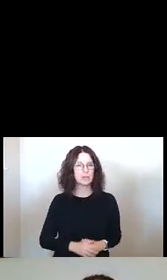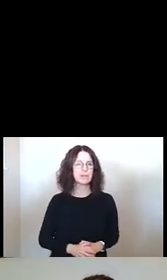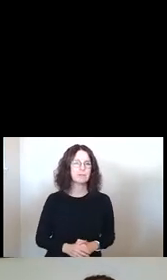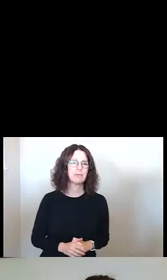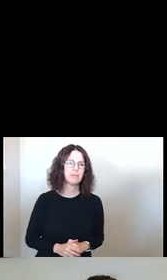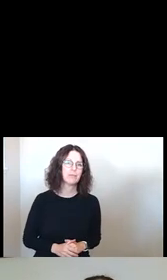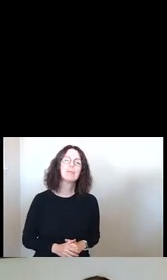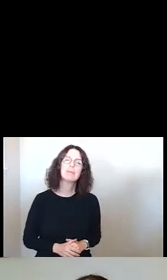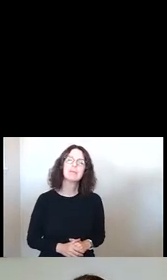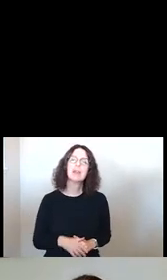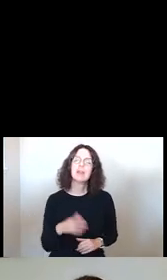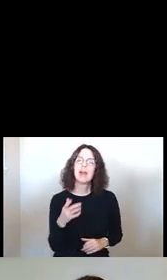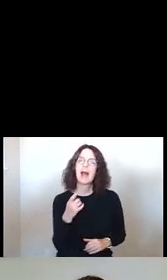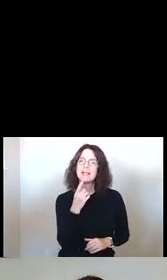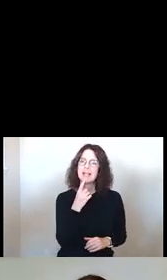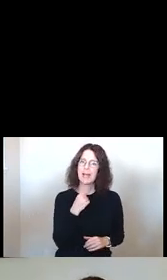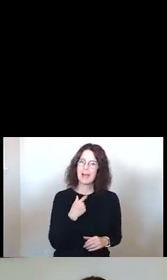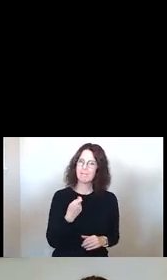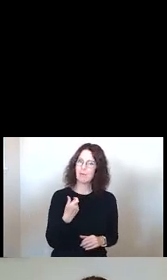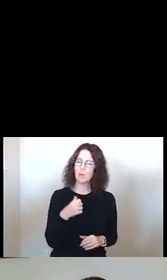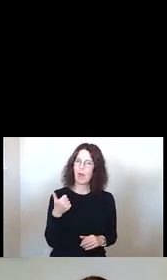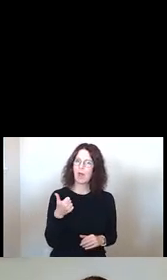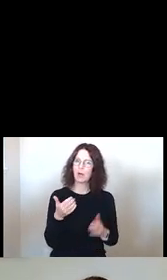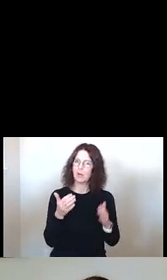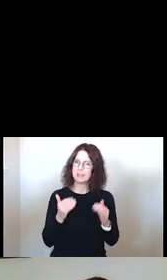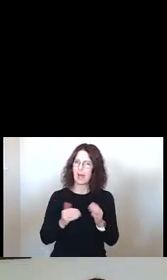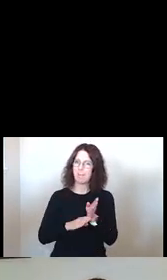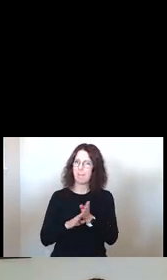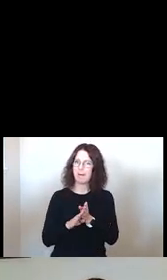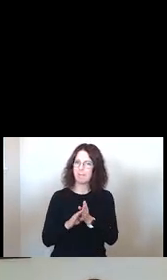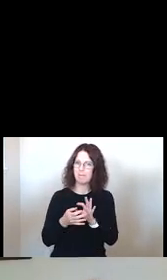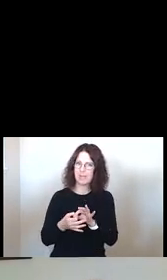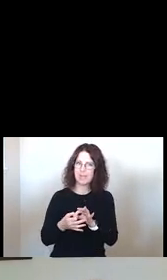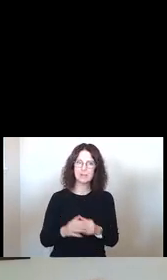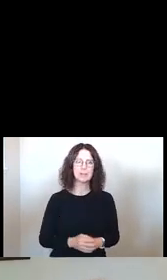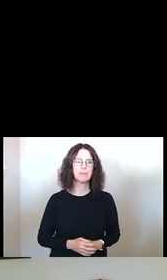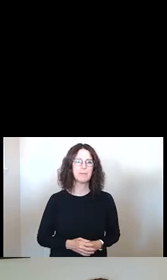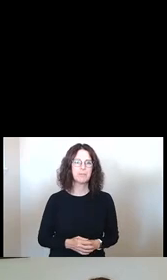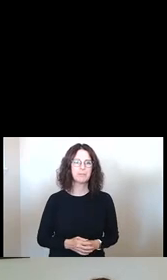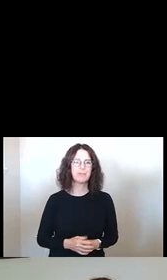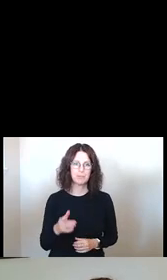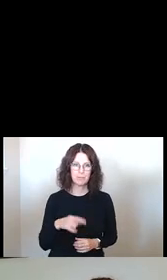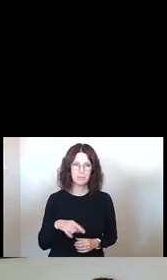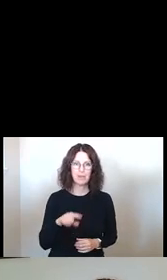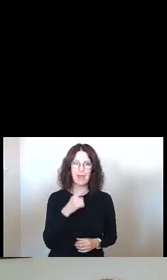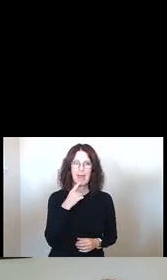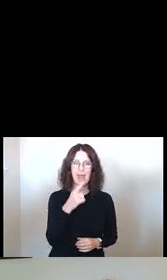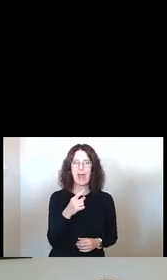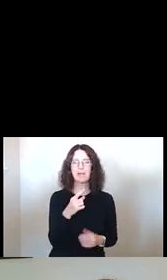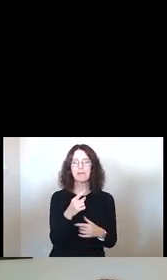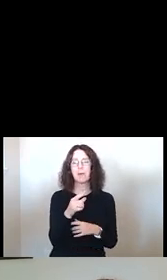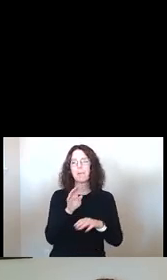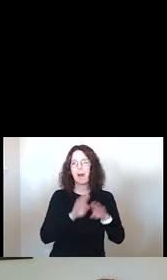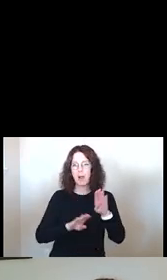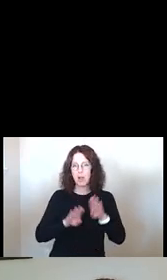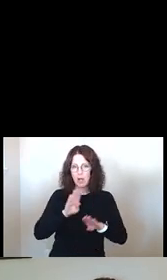I've mentioned some of these subfields already, just to cap them off. I've mentioned mostly biological or